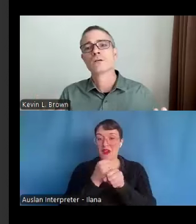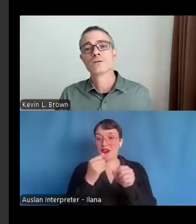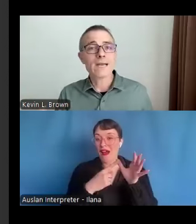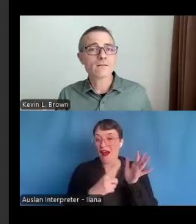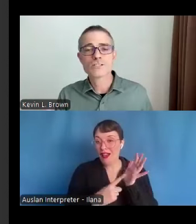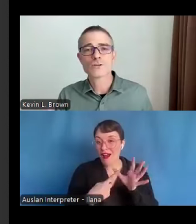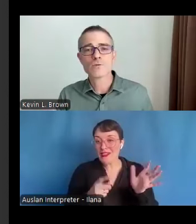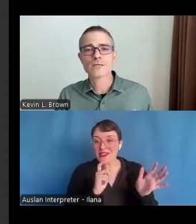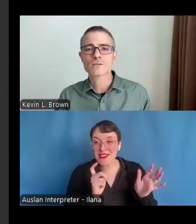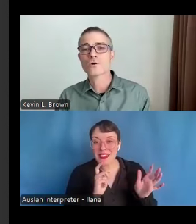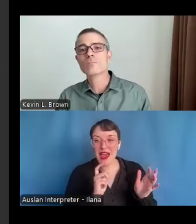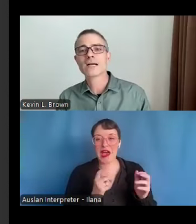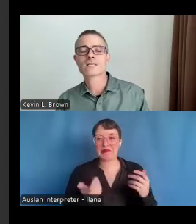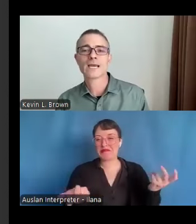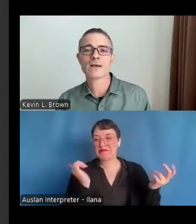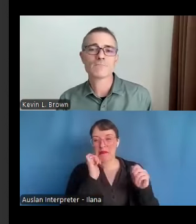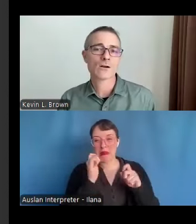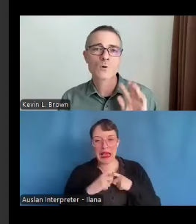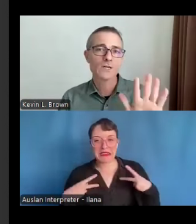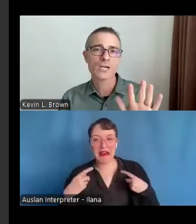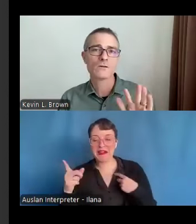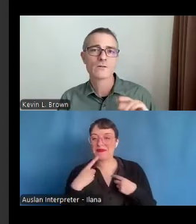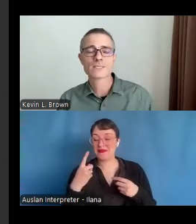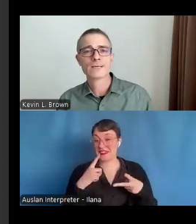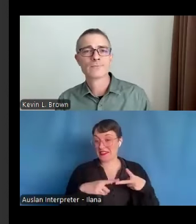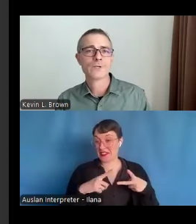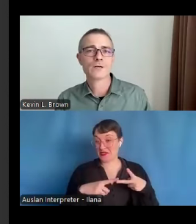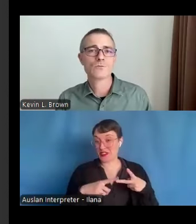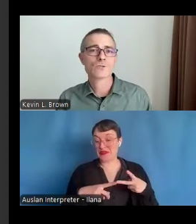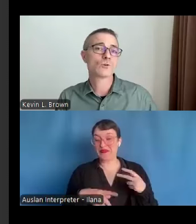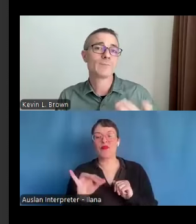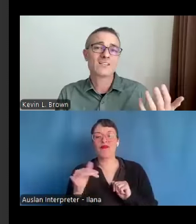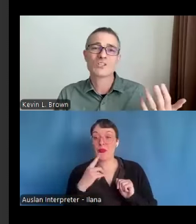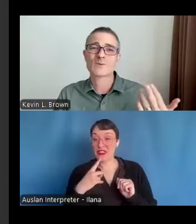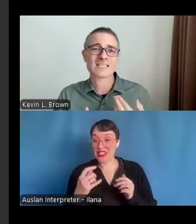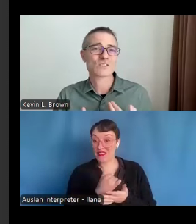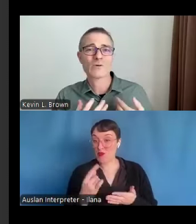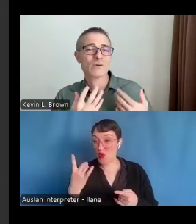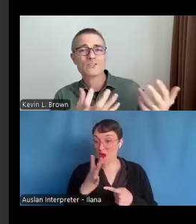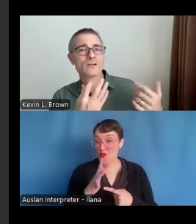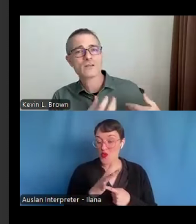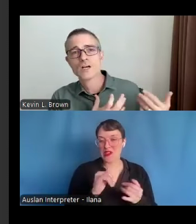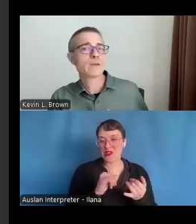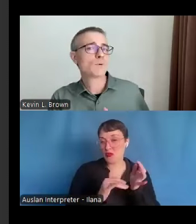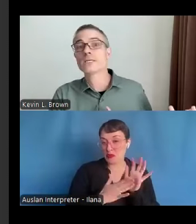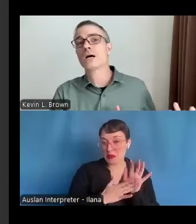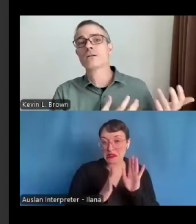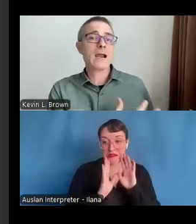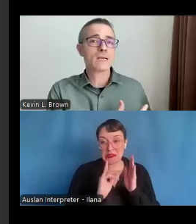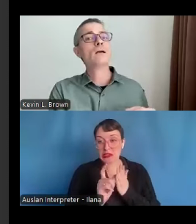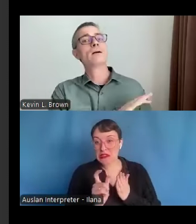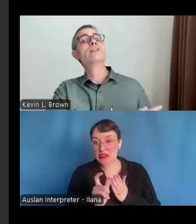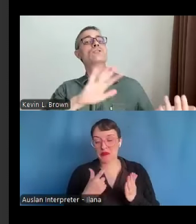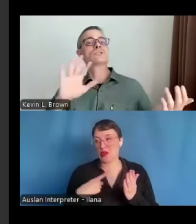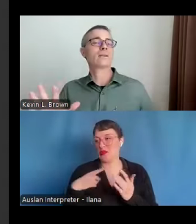channel. Great. That's your focus. Or you might say that our number one channel is, social media, just because that's where we reach the young people on TikTok.